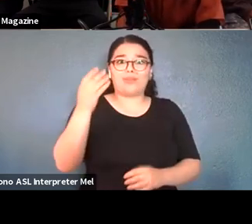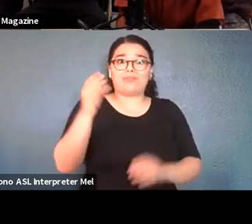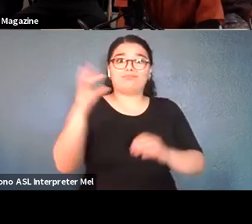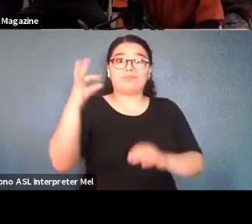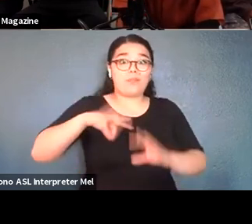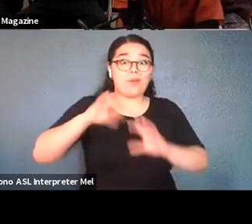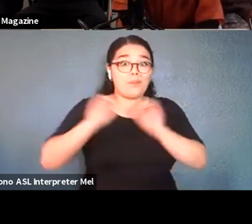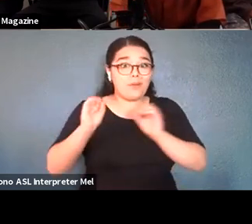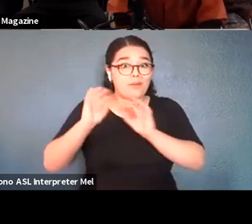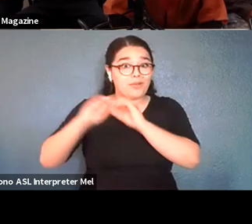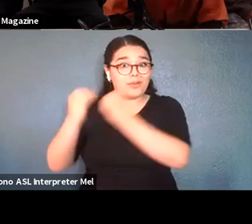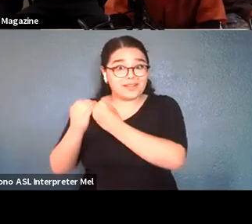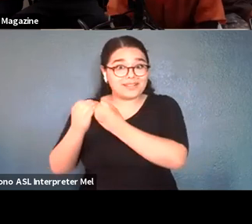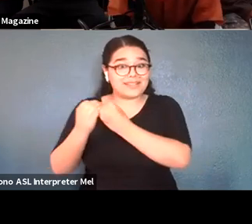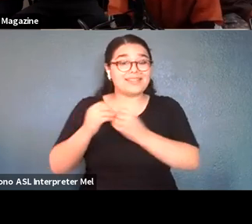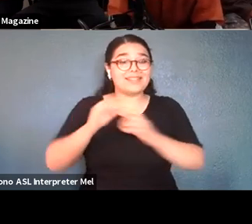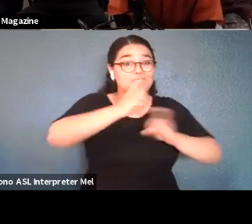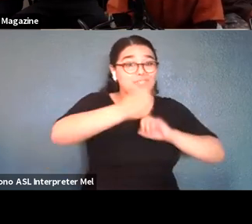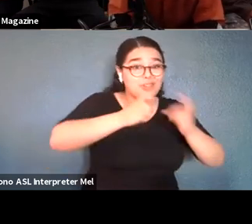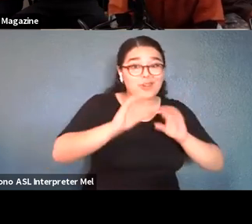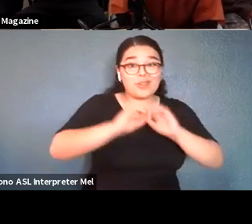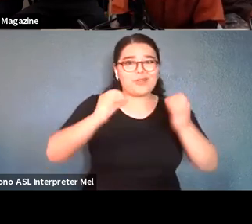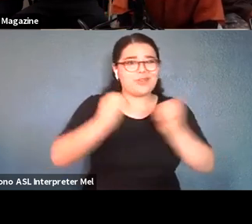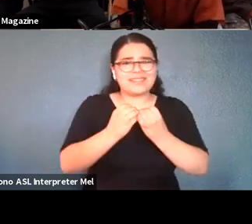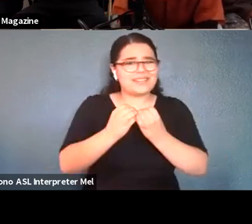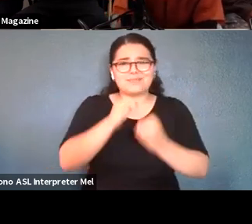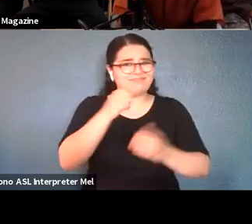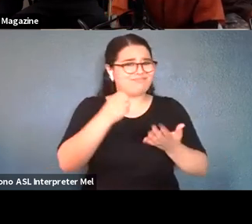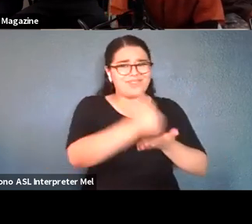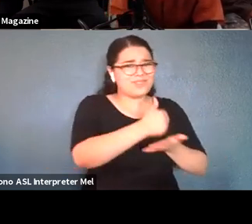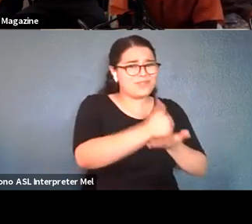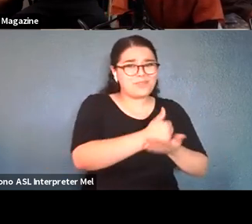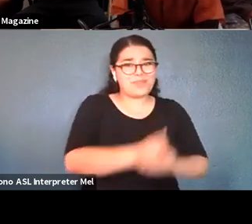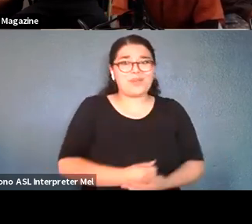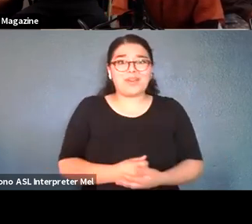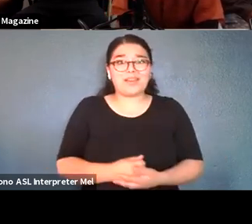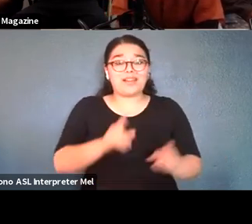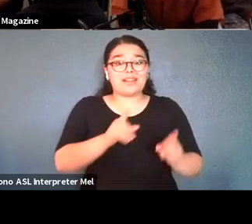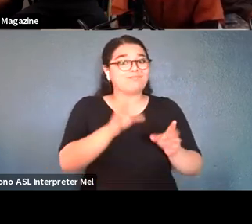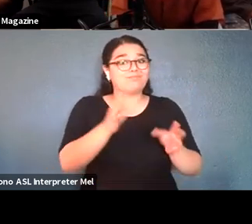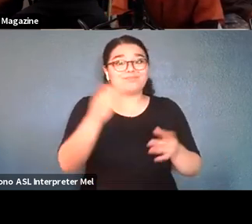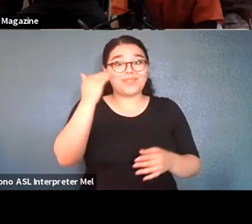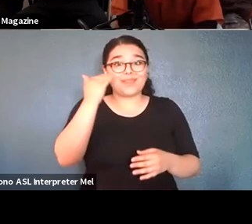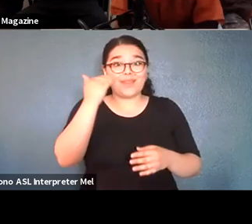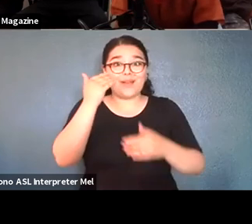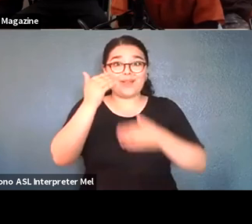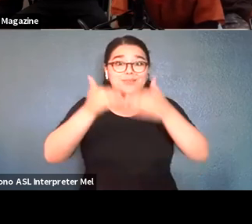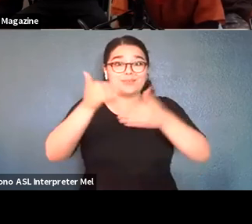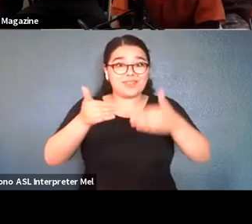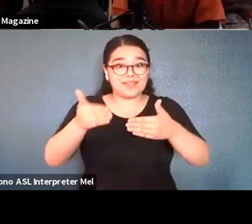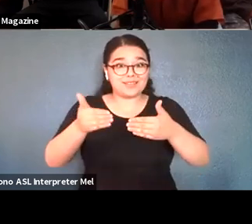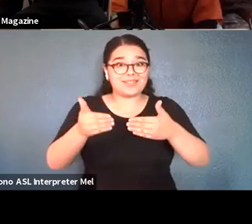industrial complex does, and AKKdemia. Knowledge production made about us without